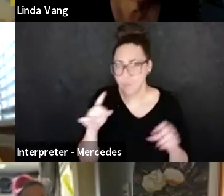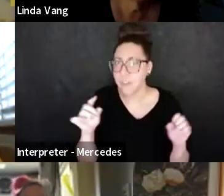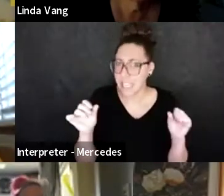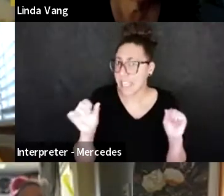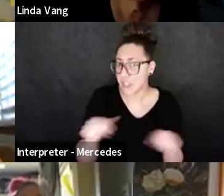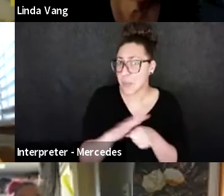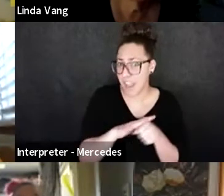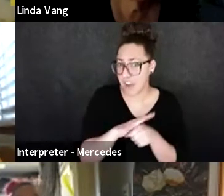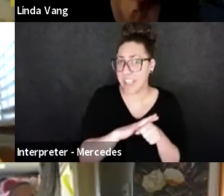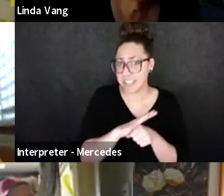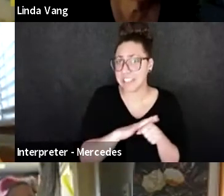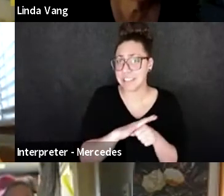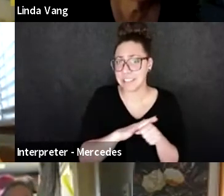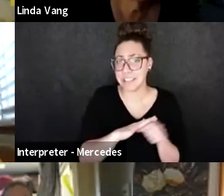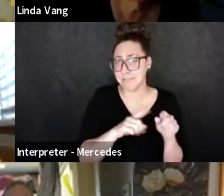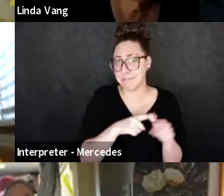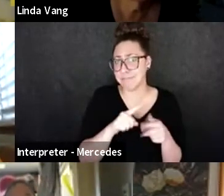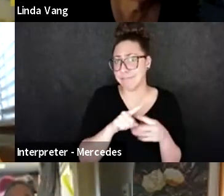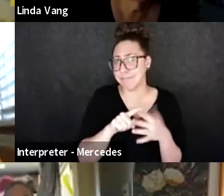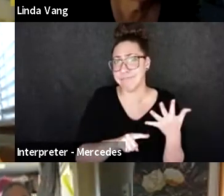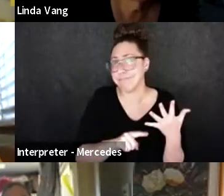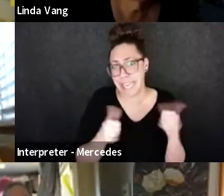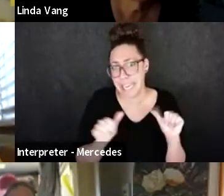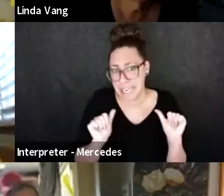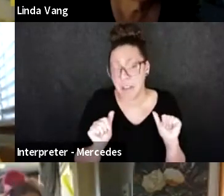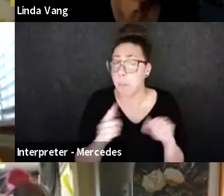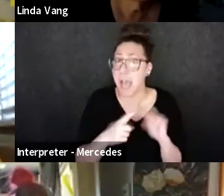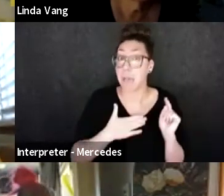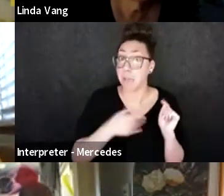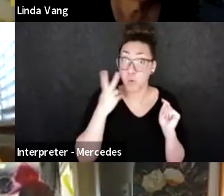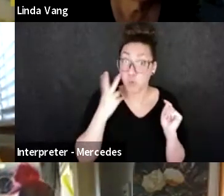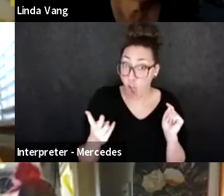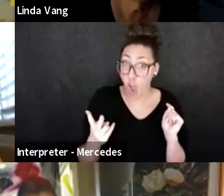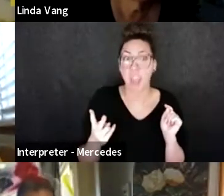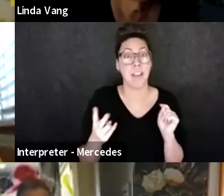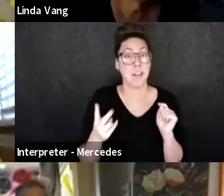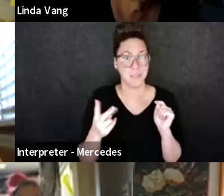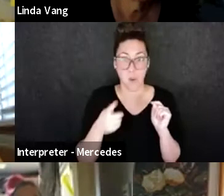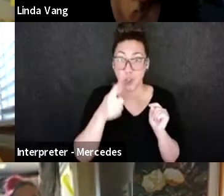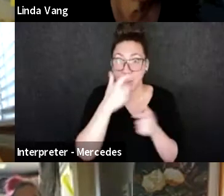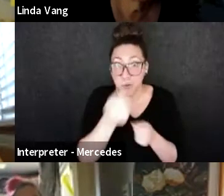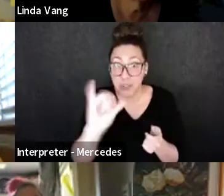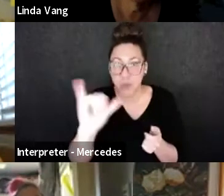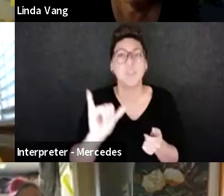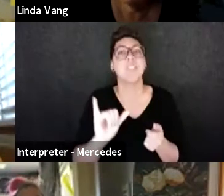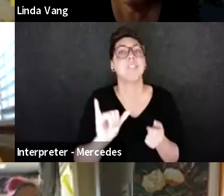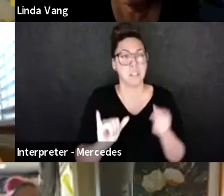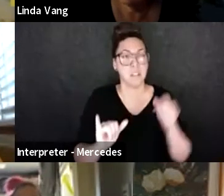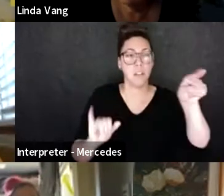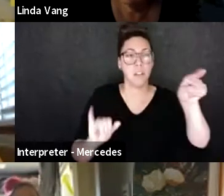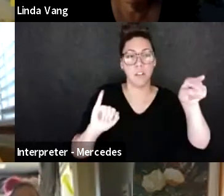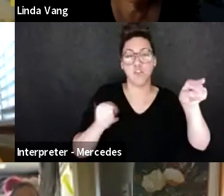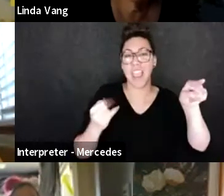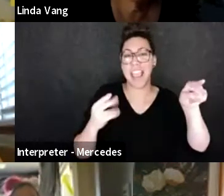areas, Juanita. But I'm glad that you saw it. It sounds like you were intrigued by it as well. Yes, I think